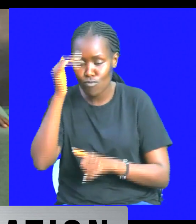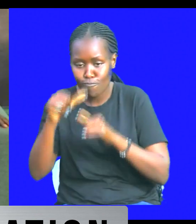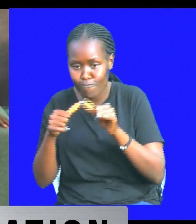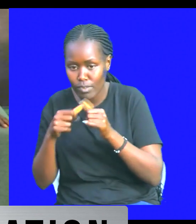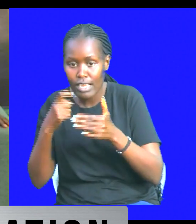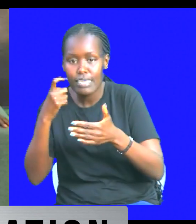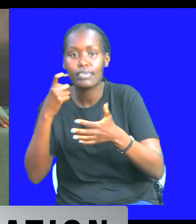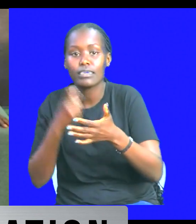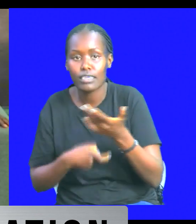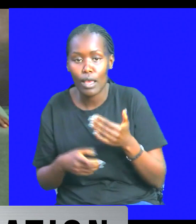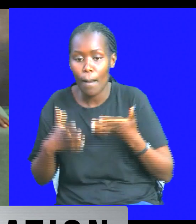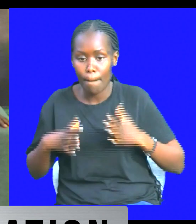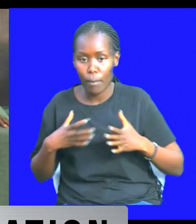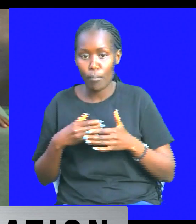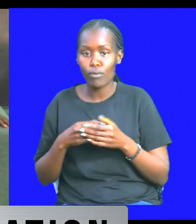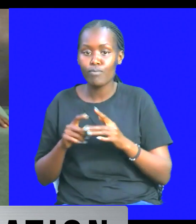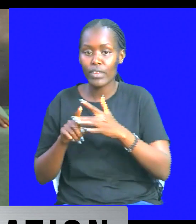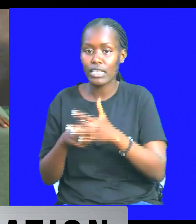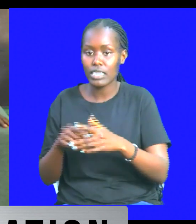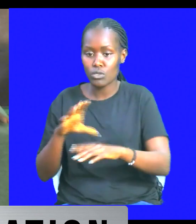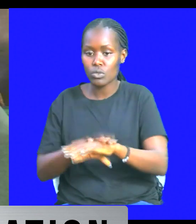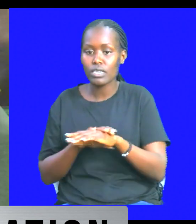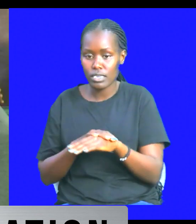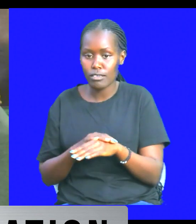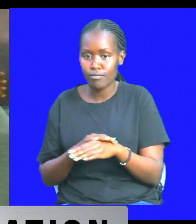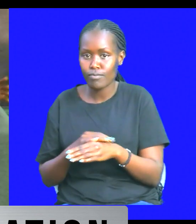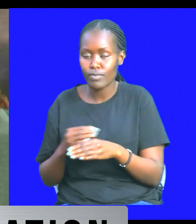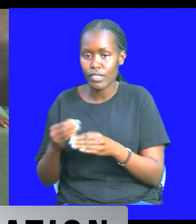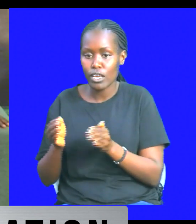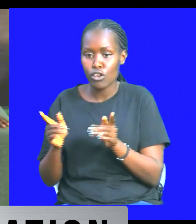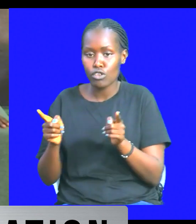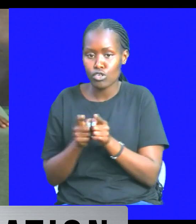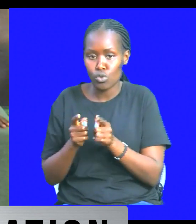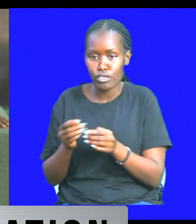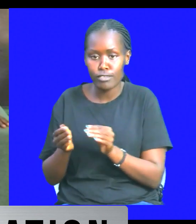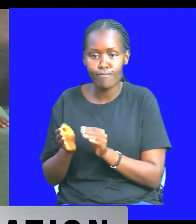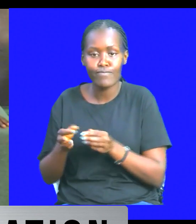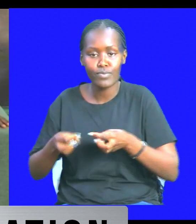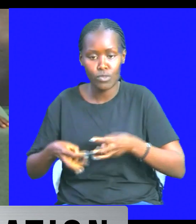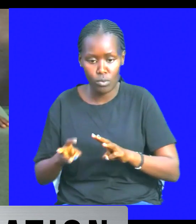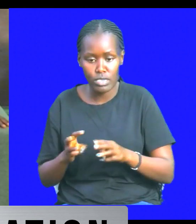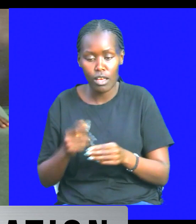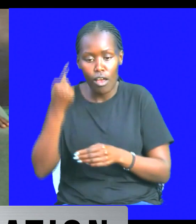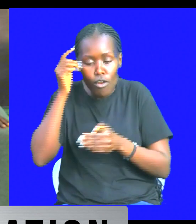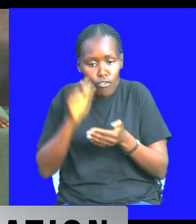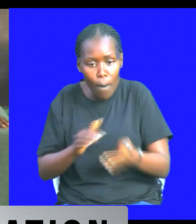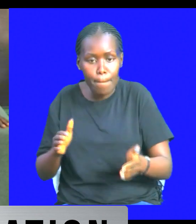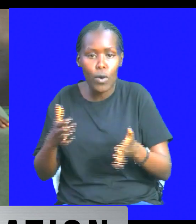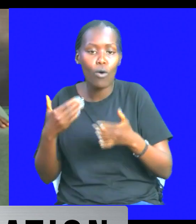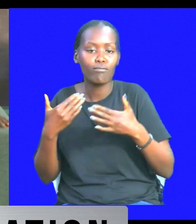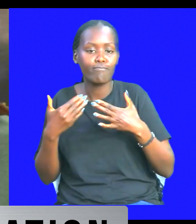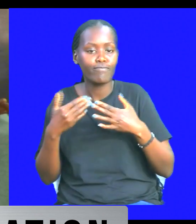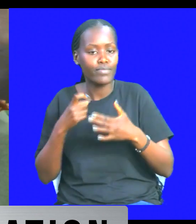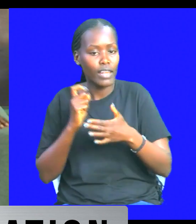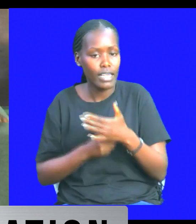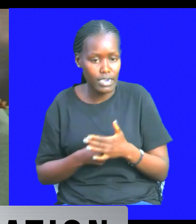people begin to get shortcuts when you begin to put more and more taxation. Right. So people disappear, people begin to